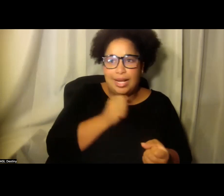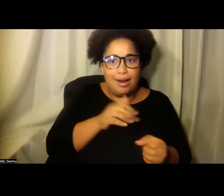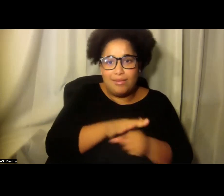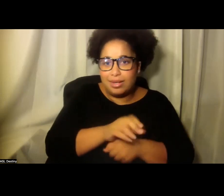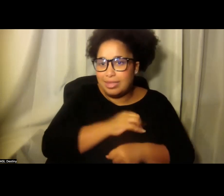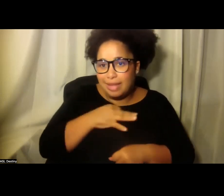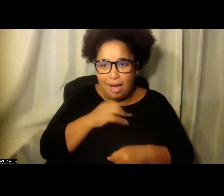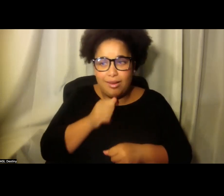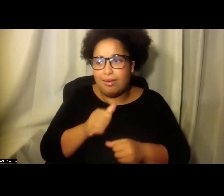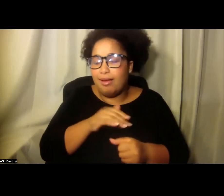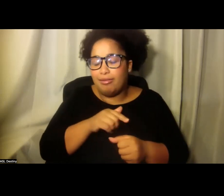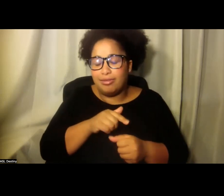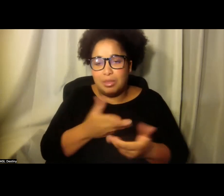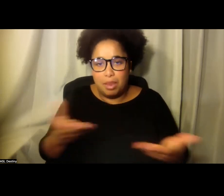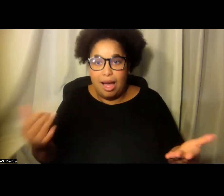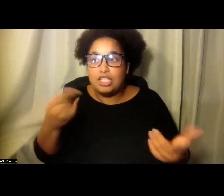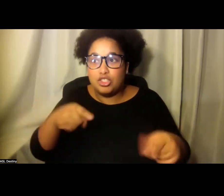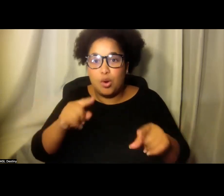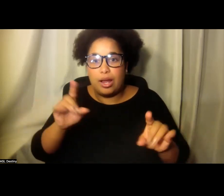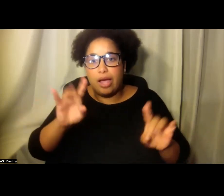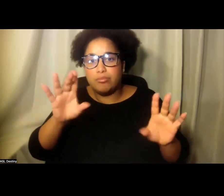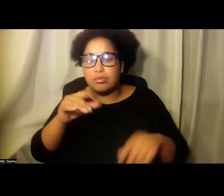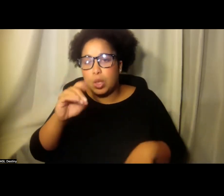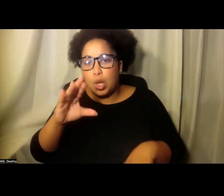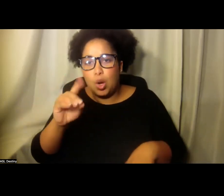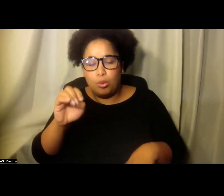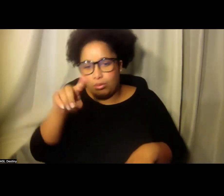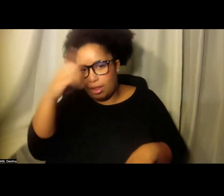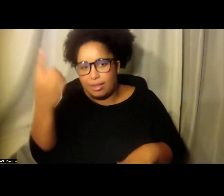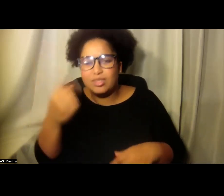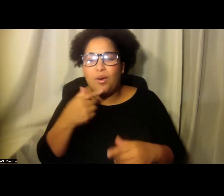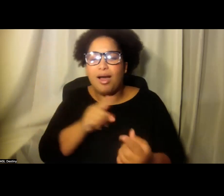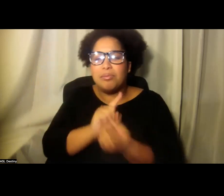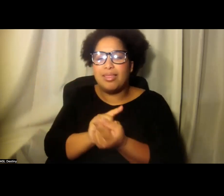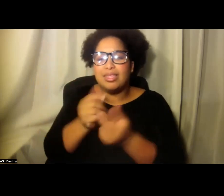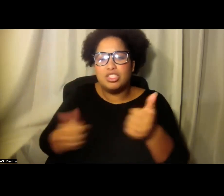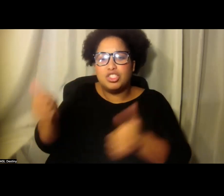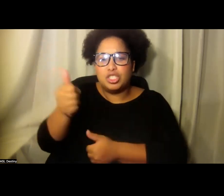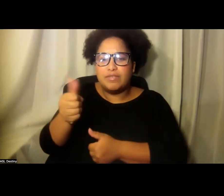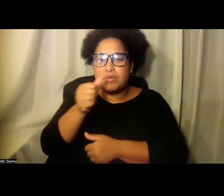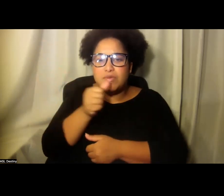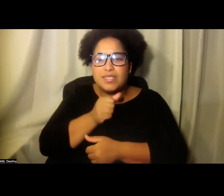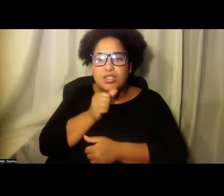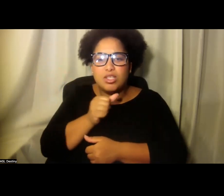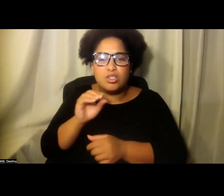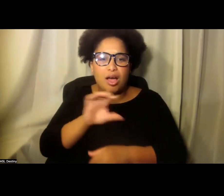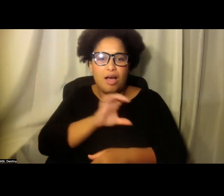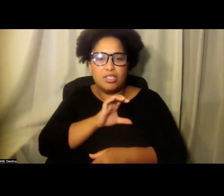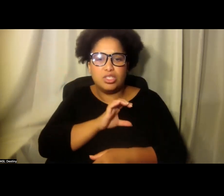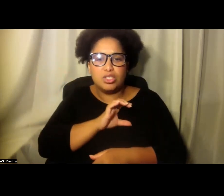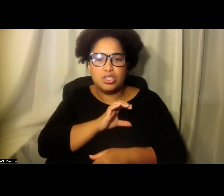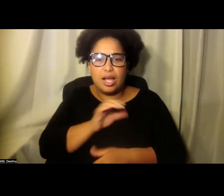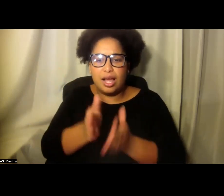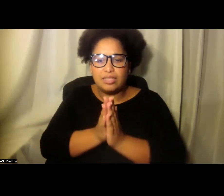chief resilience officer for the city, and I asked him for a letter, and he didn't